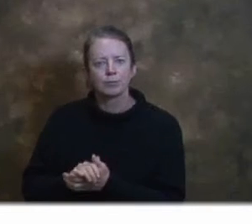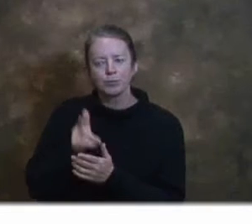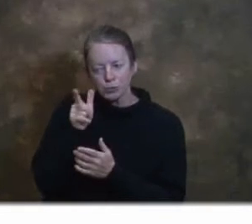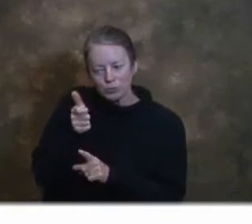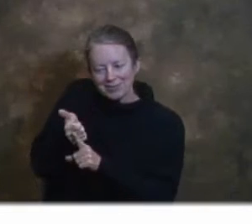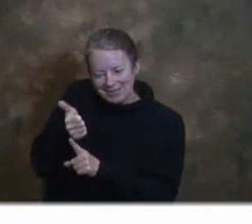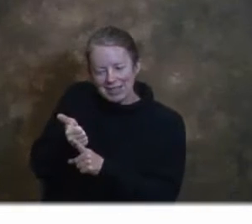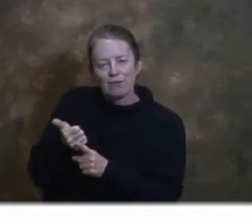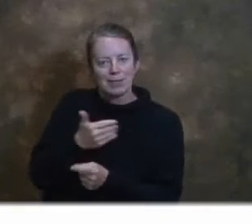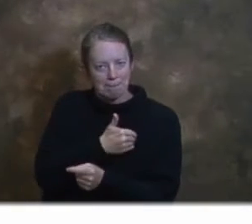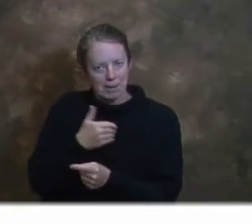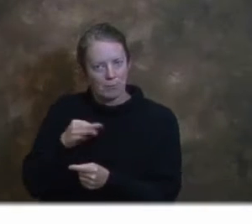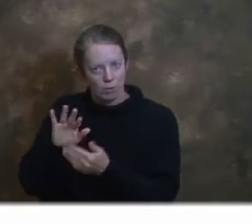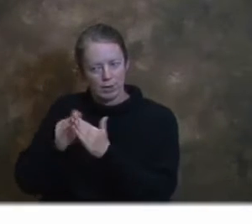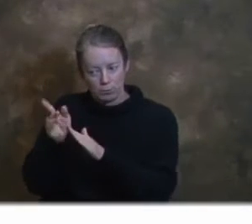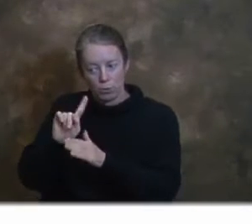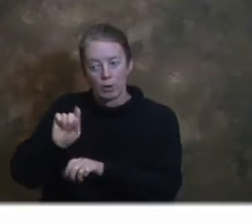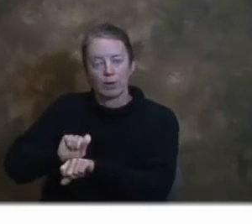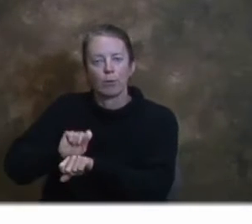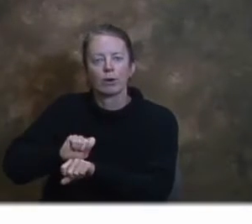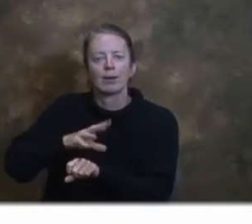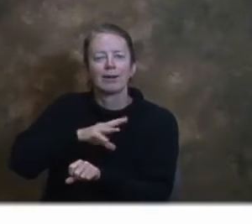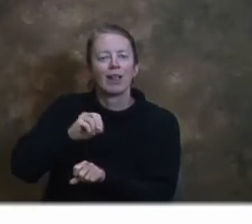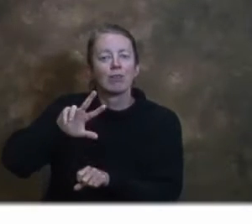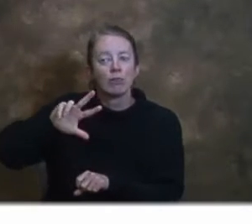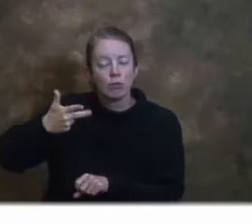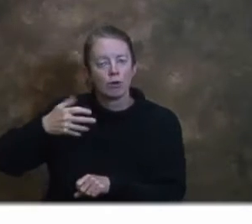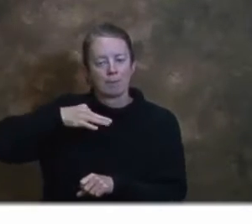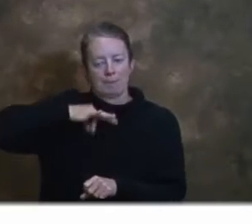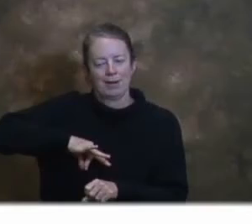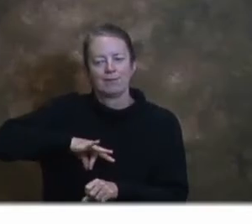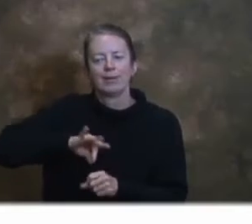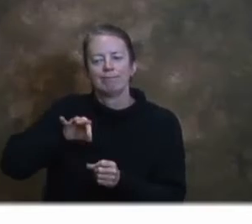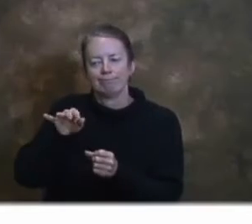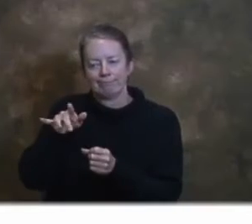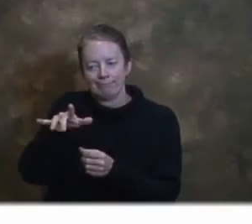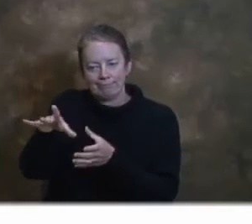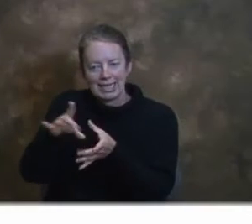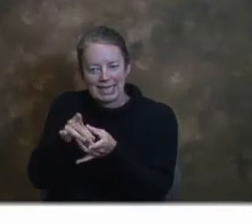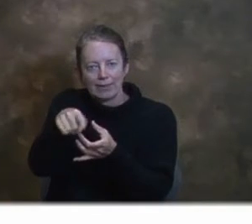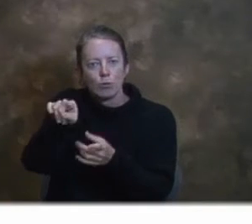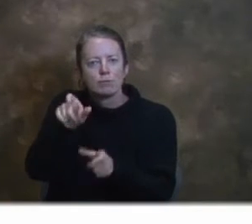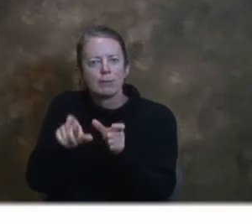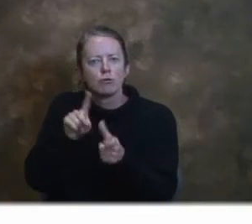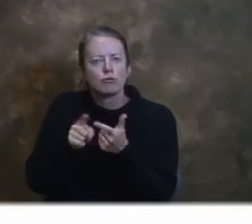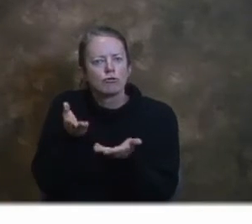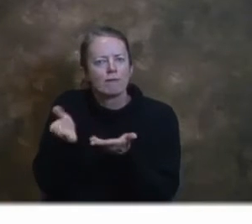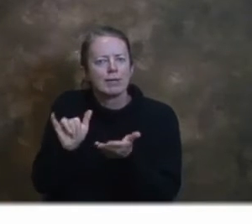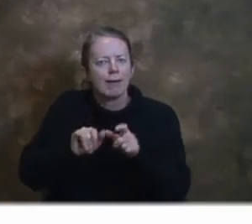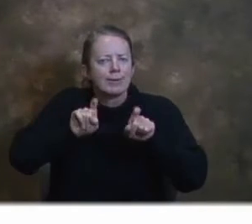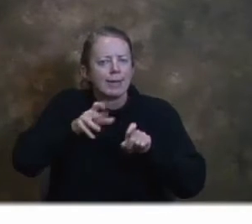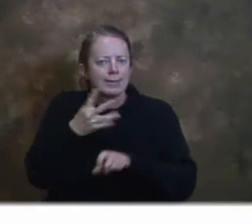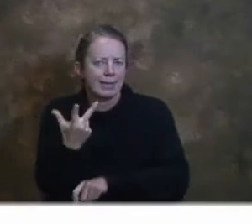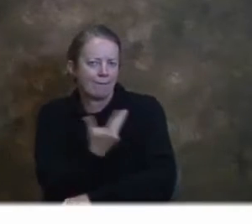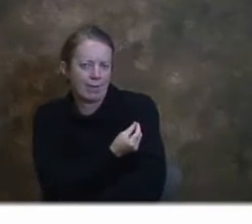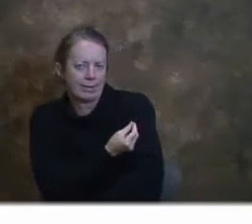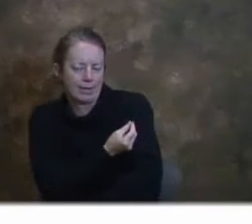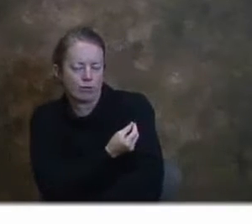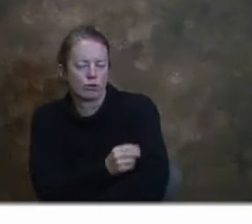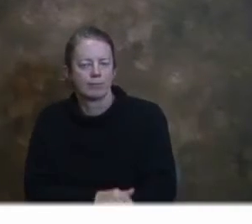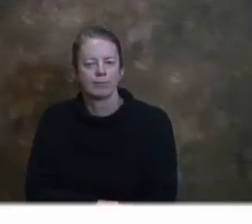of the community in which they work, and three, connect individuals to services like testing and vaccination. Specifically, IFA has